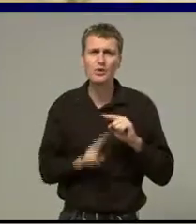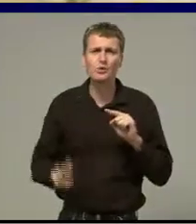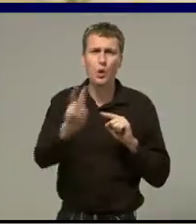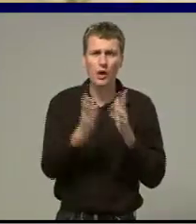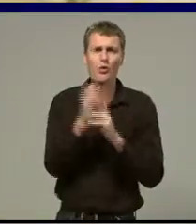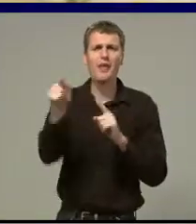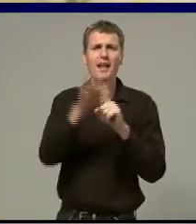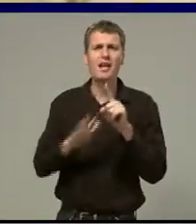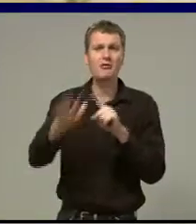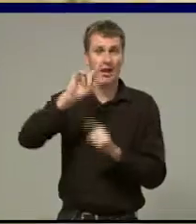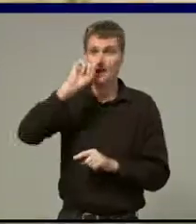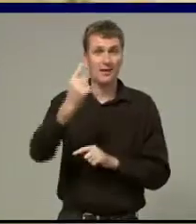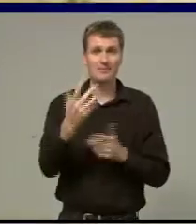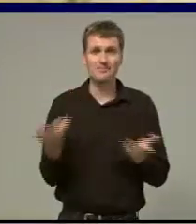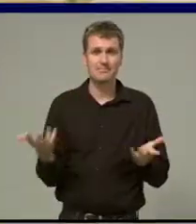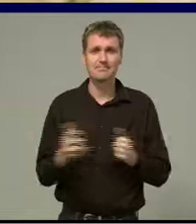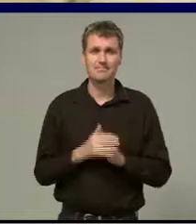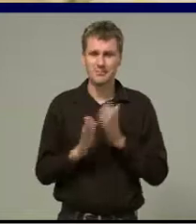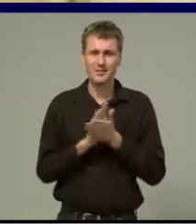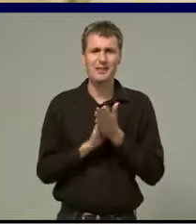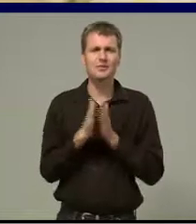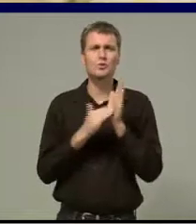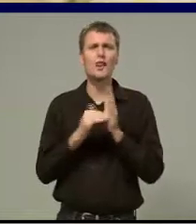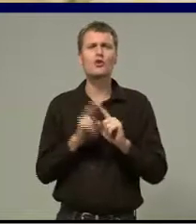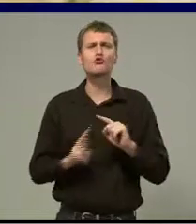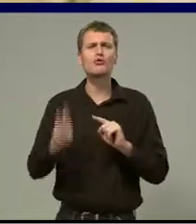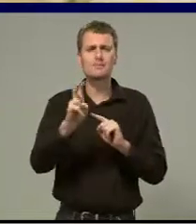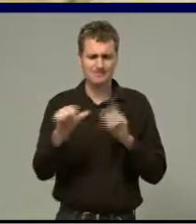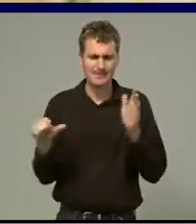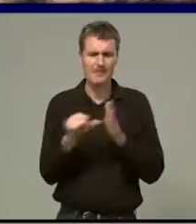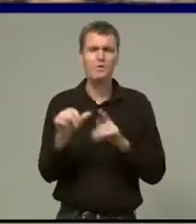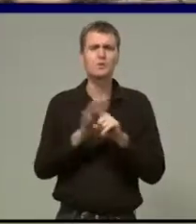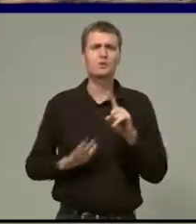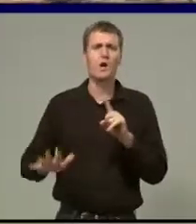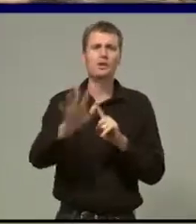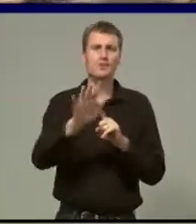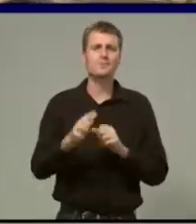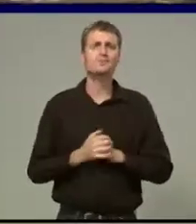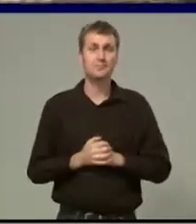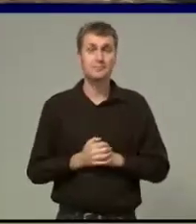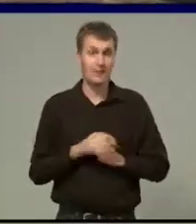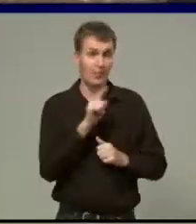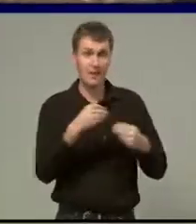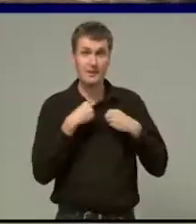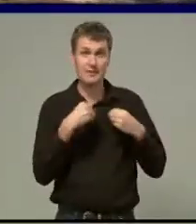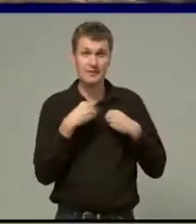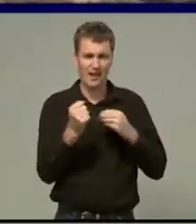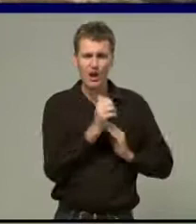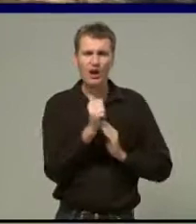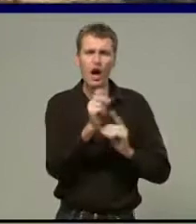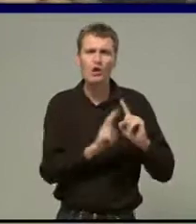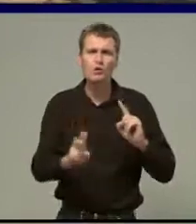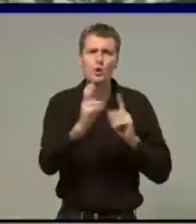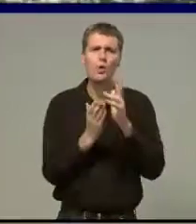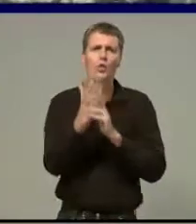products, which puts New Zealand tourism in a very difficult position. The business has been guiding tourists through Canterbury's High